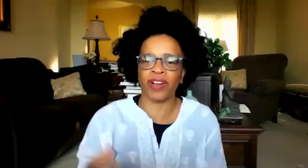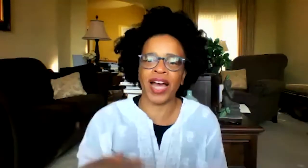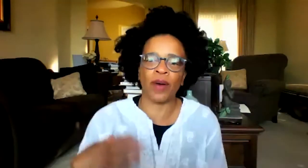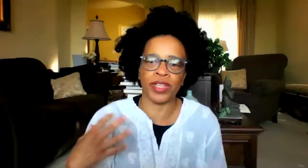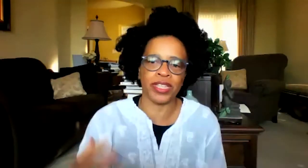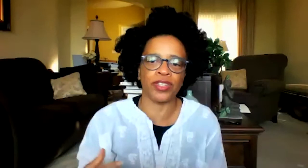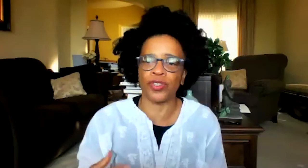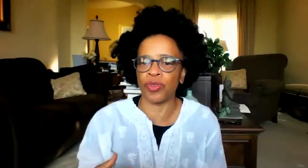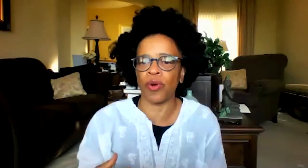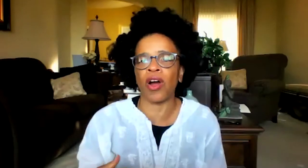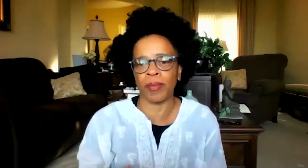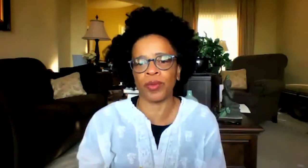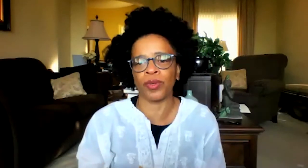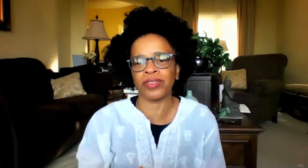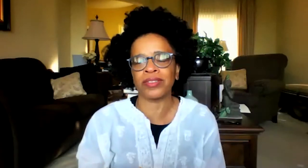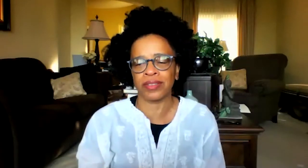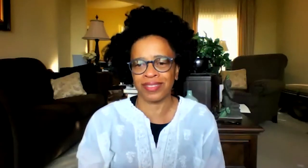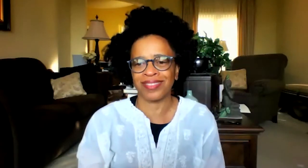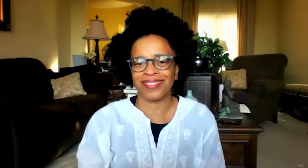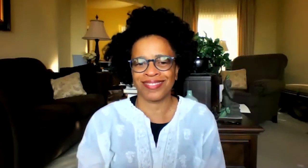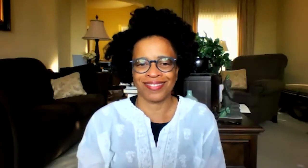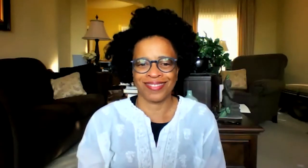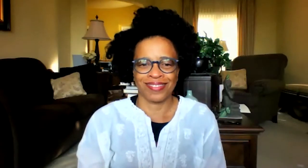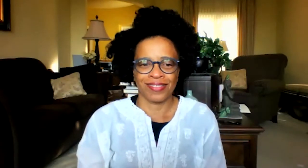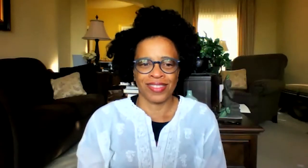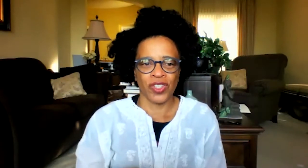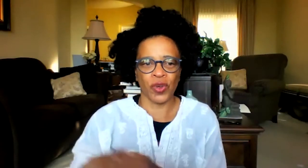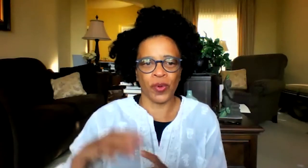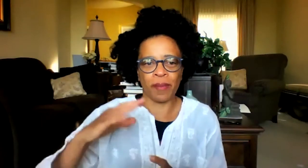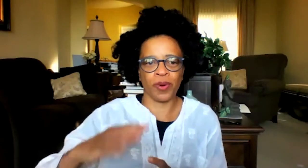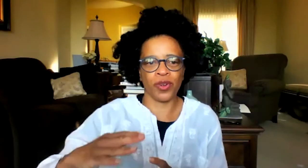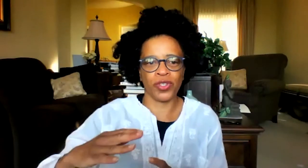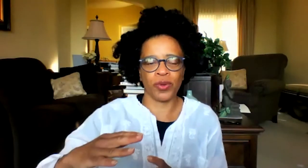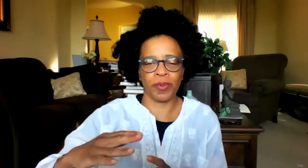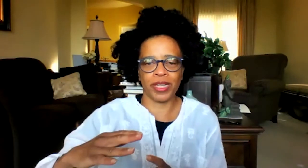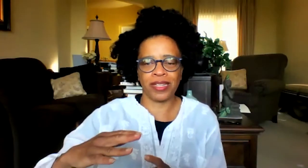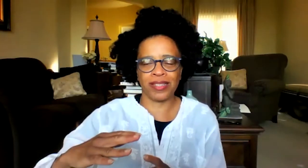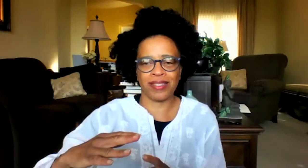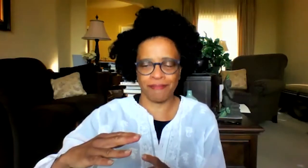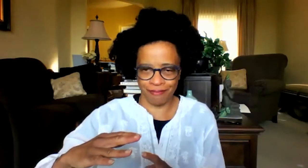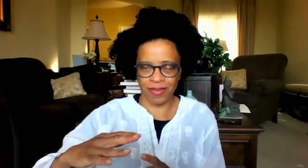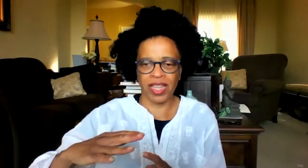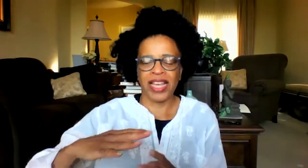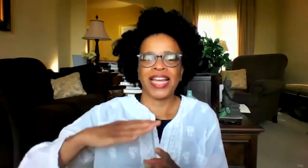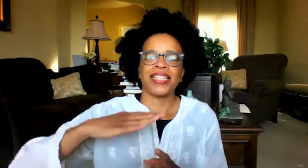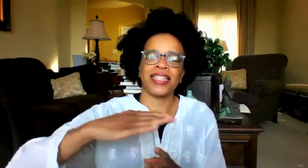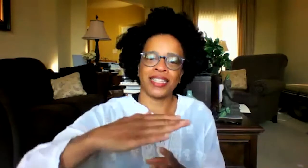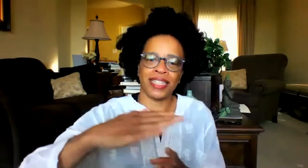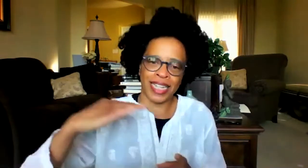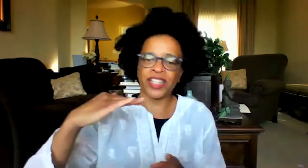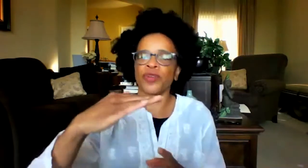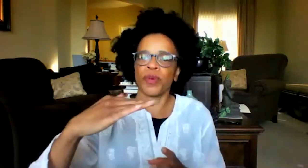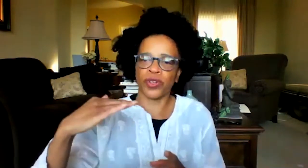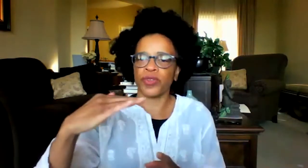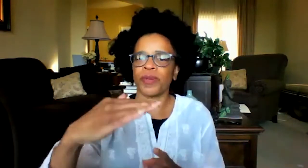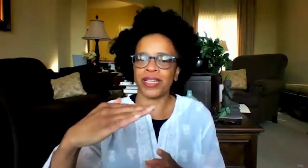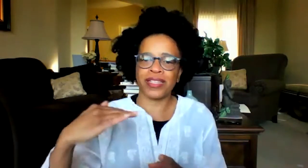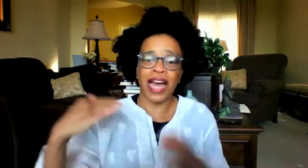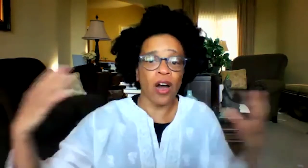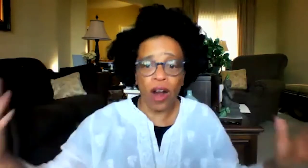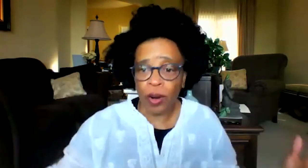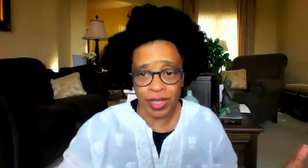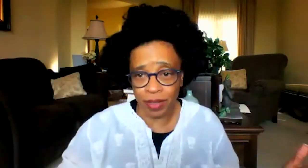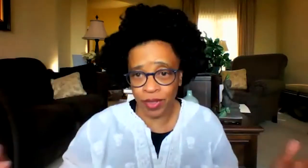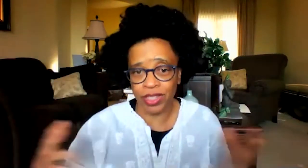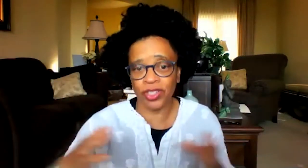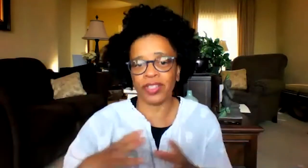as part of how we seek to do no harm in the world. So that personal piece, then interpersonal piece,